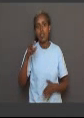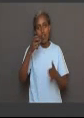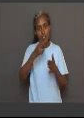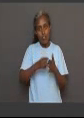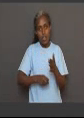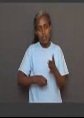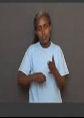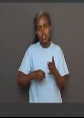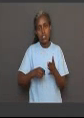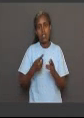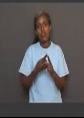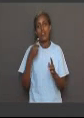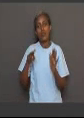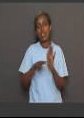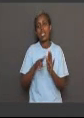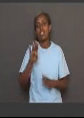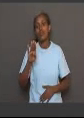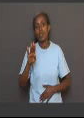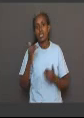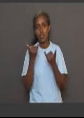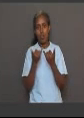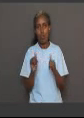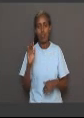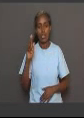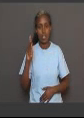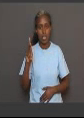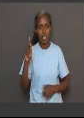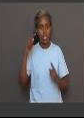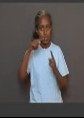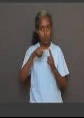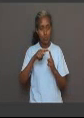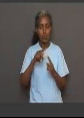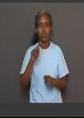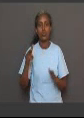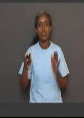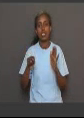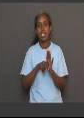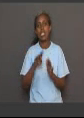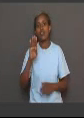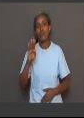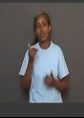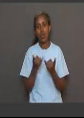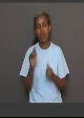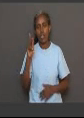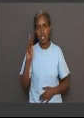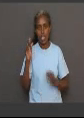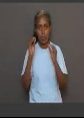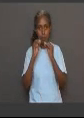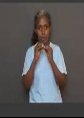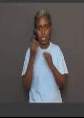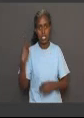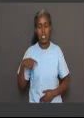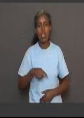from negative b over k to negative b over k plus